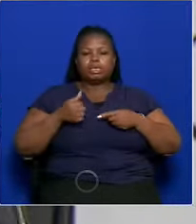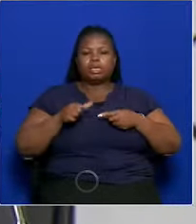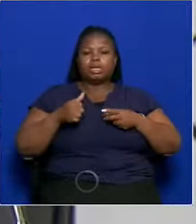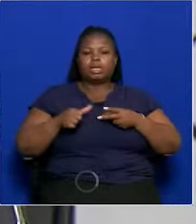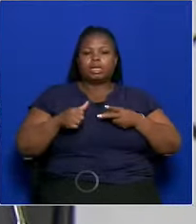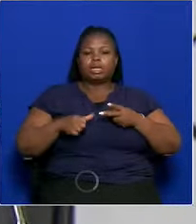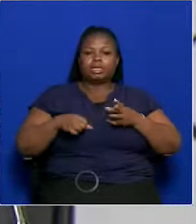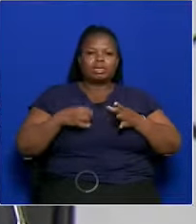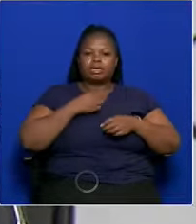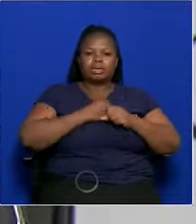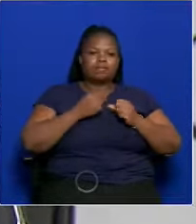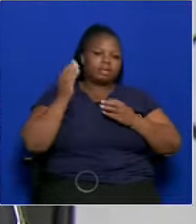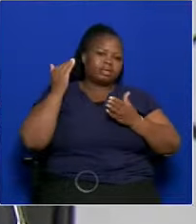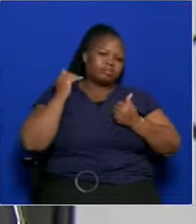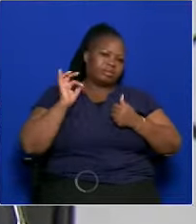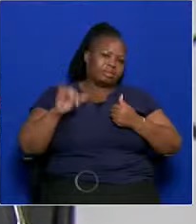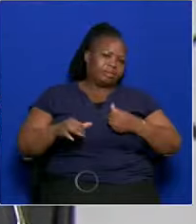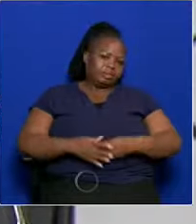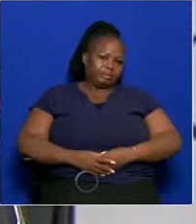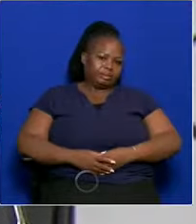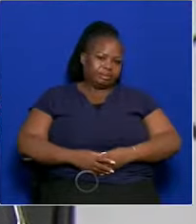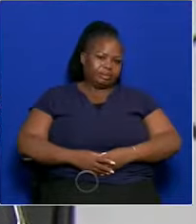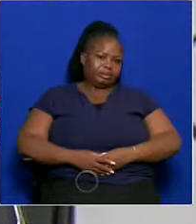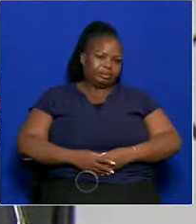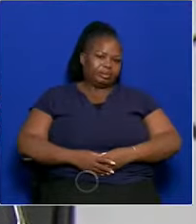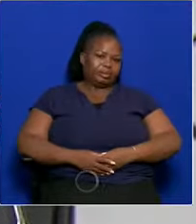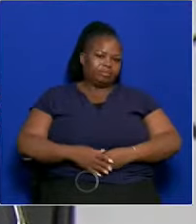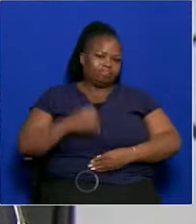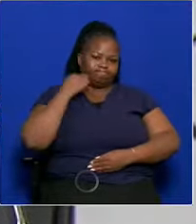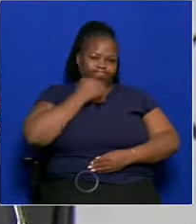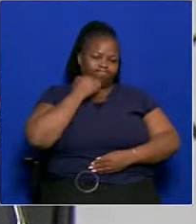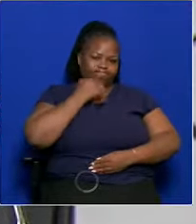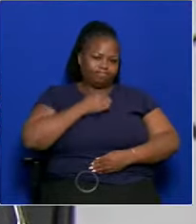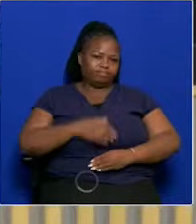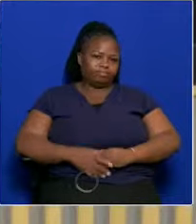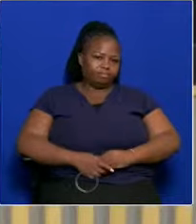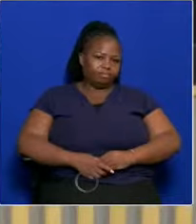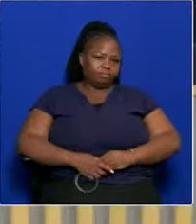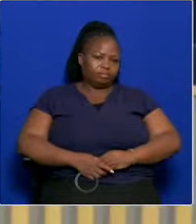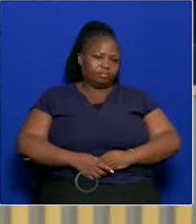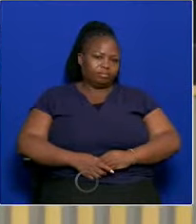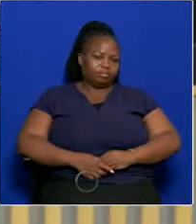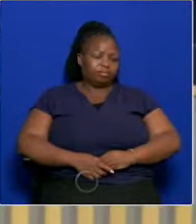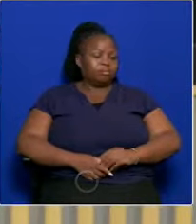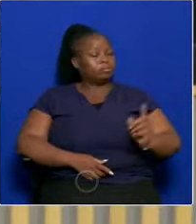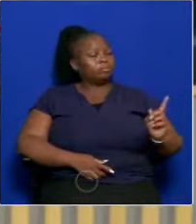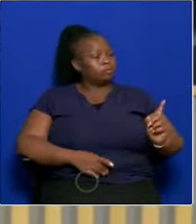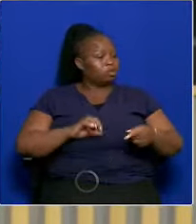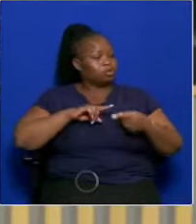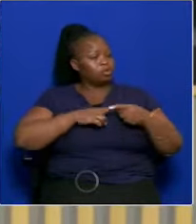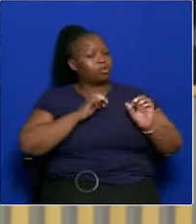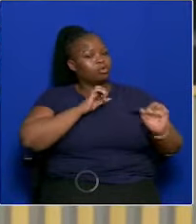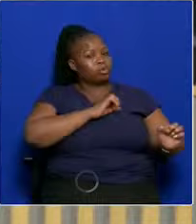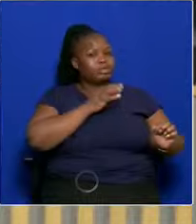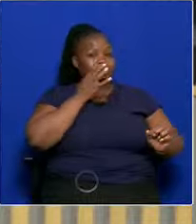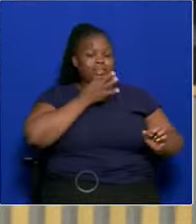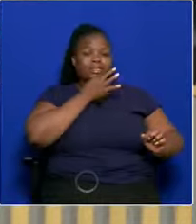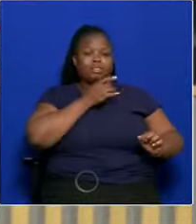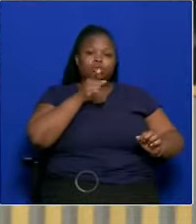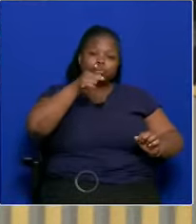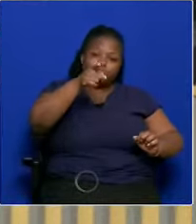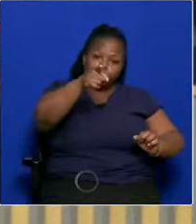one. I apologize for that. Ms. Poe's point is that in the annexures, it's you who